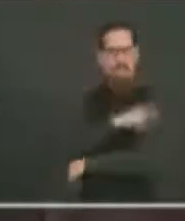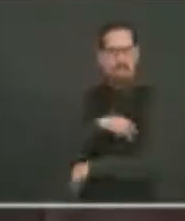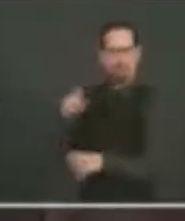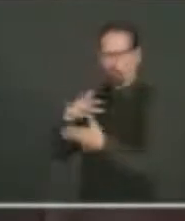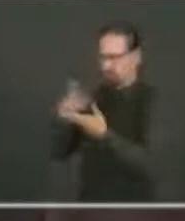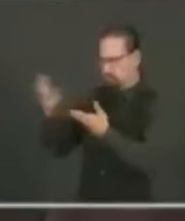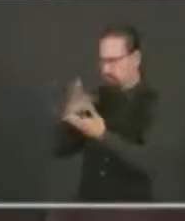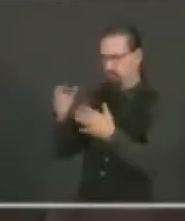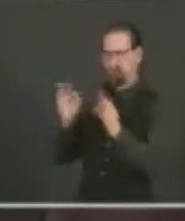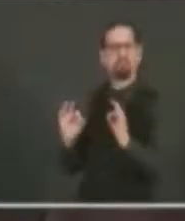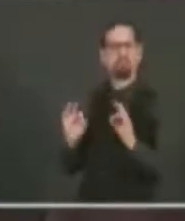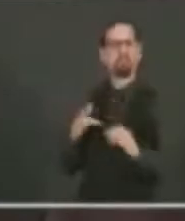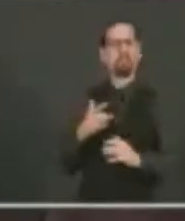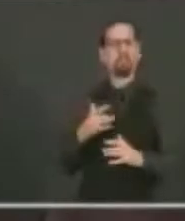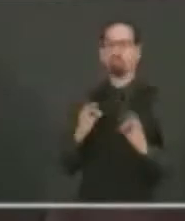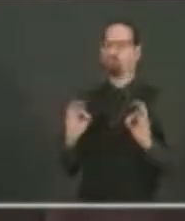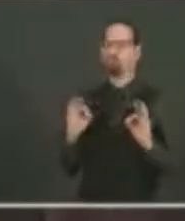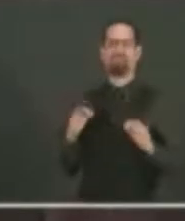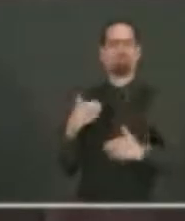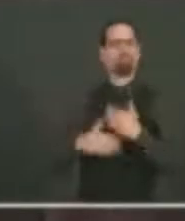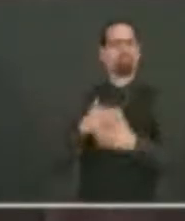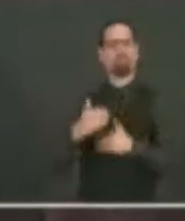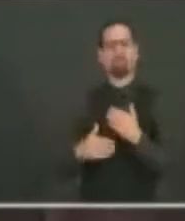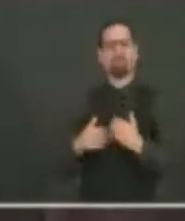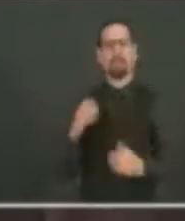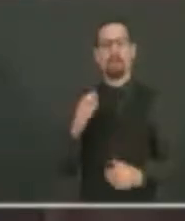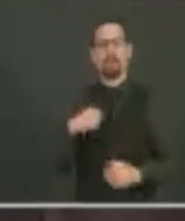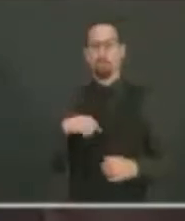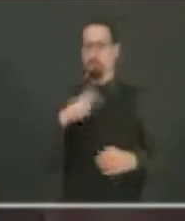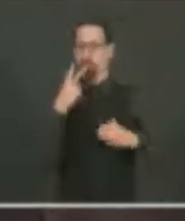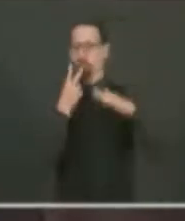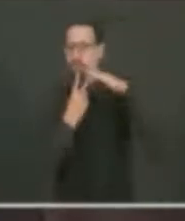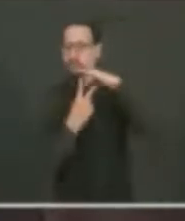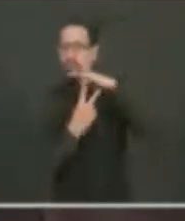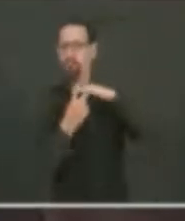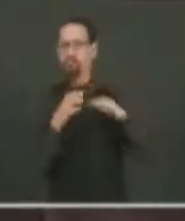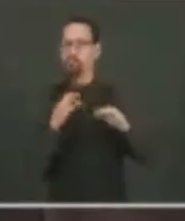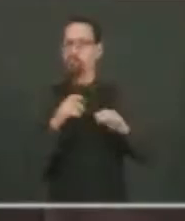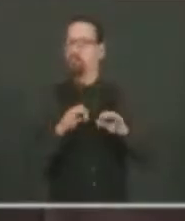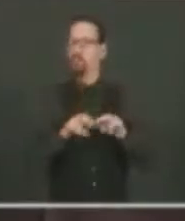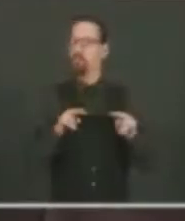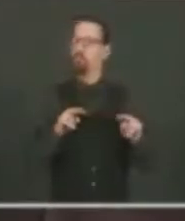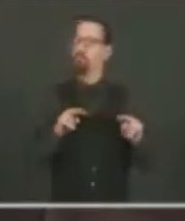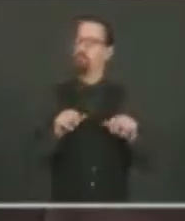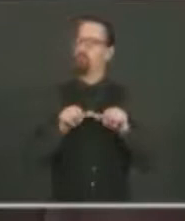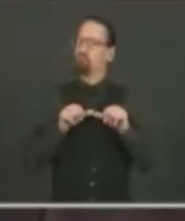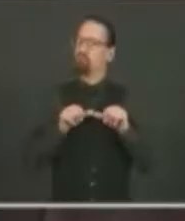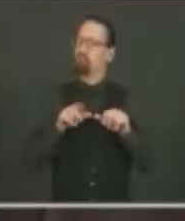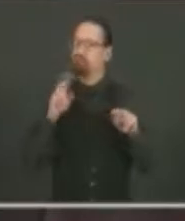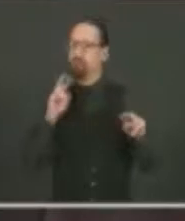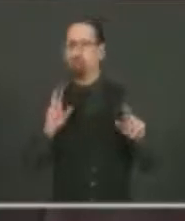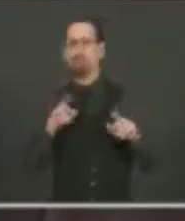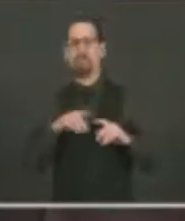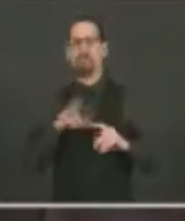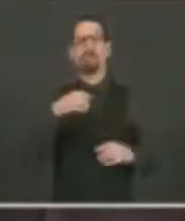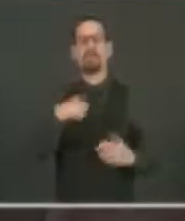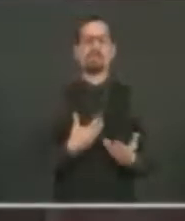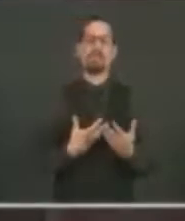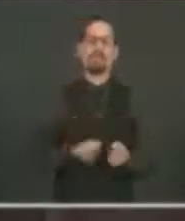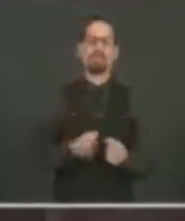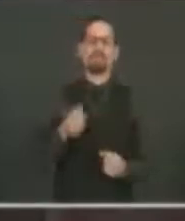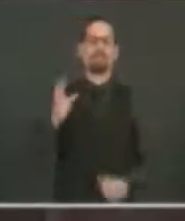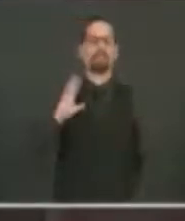our projections standpoint, we're staying vigilant, but are confident that our hospitals have what they need